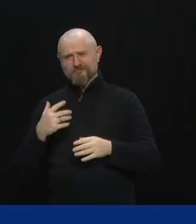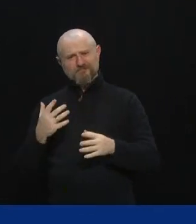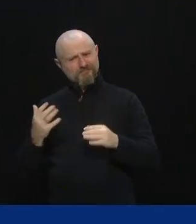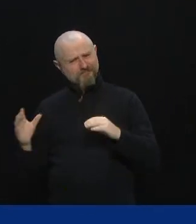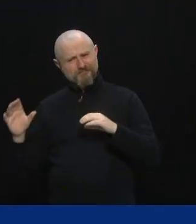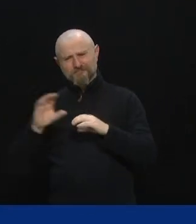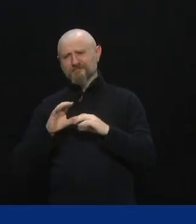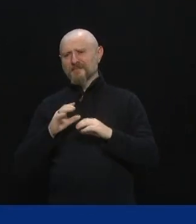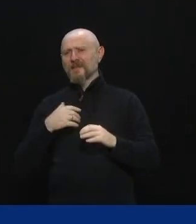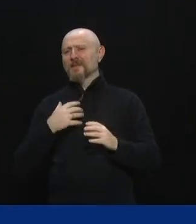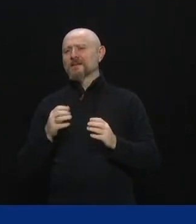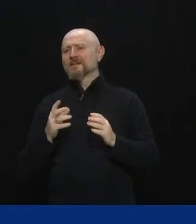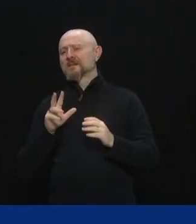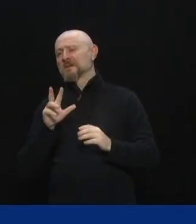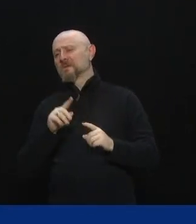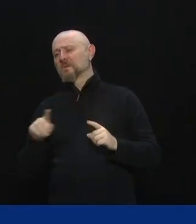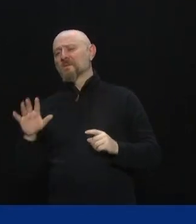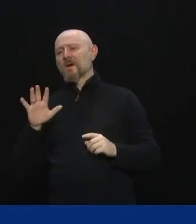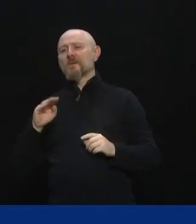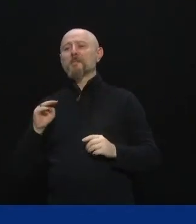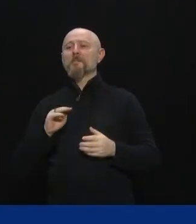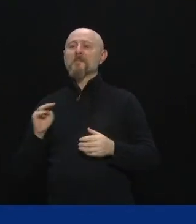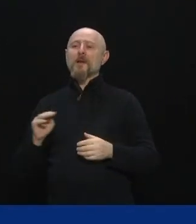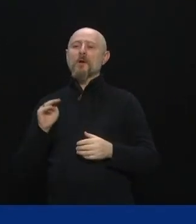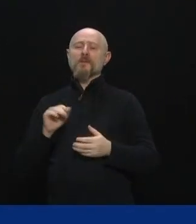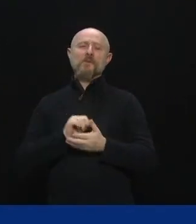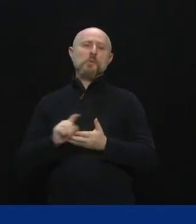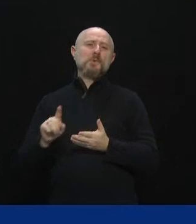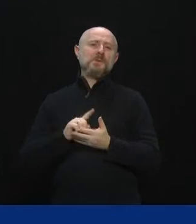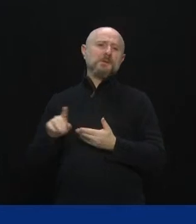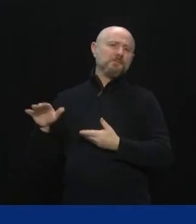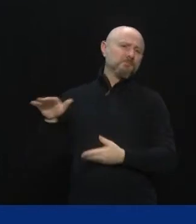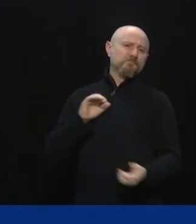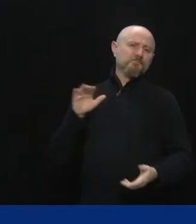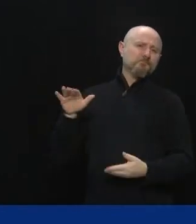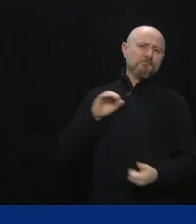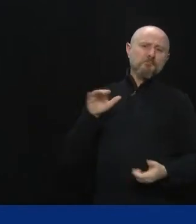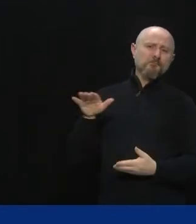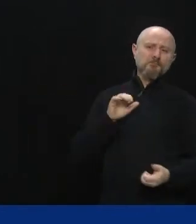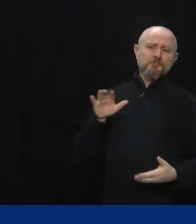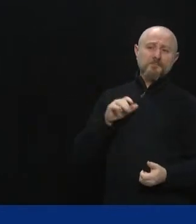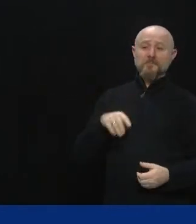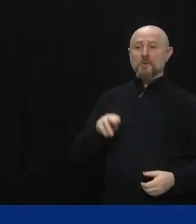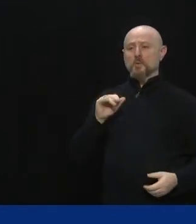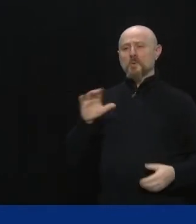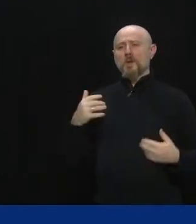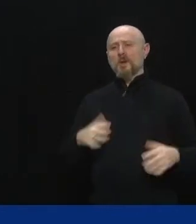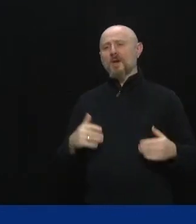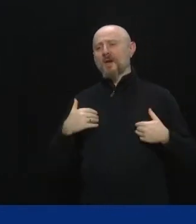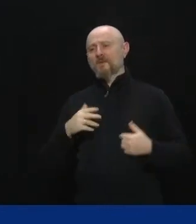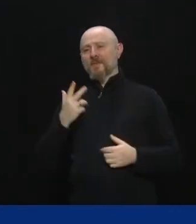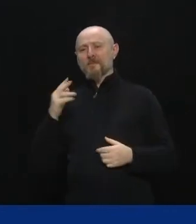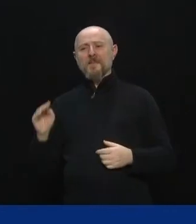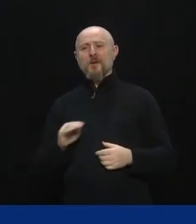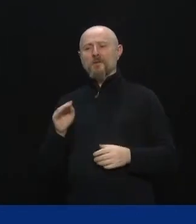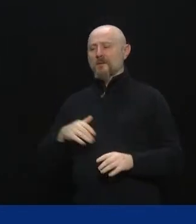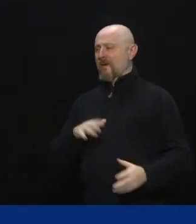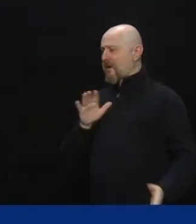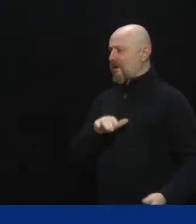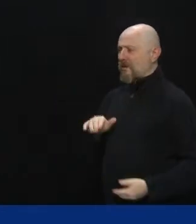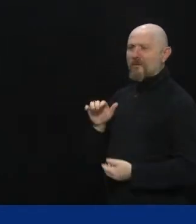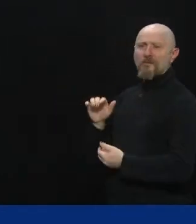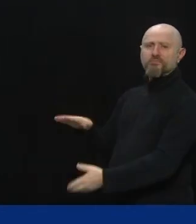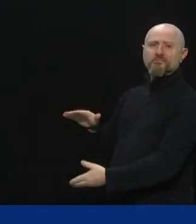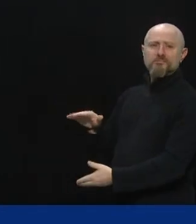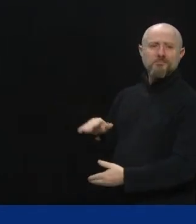per week. Huge push. And again, New York City's now had 3 million test kits from us, tests I should say. And